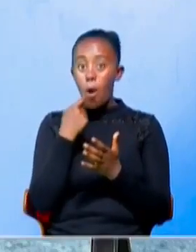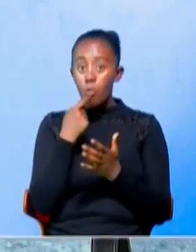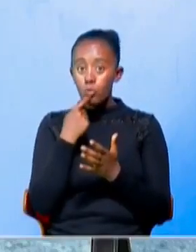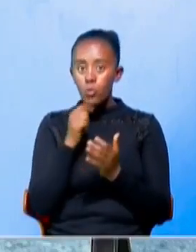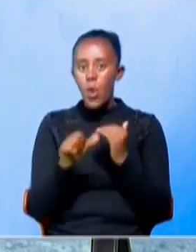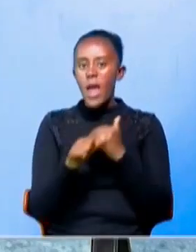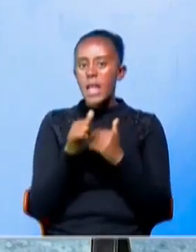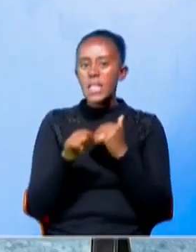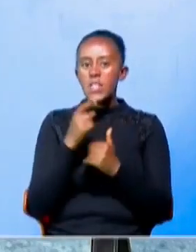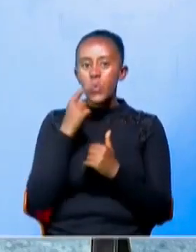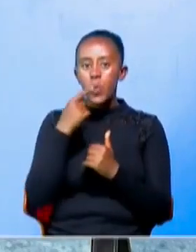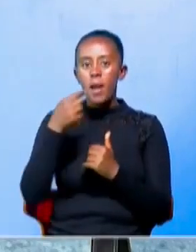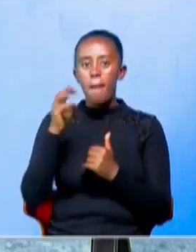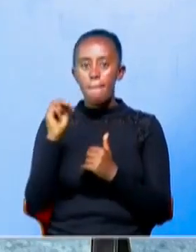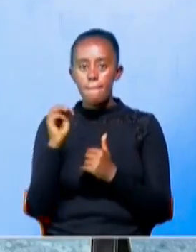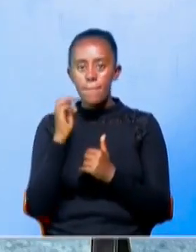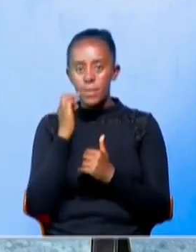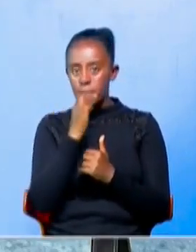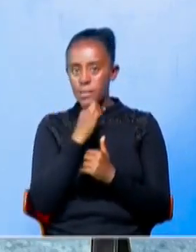gum.